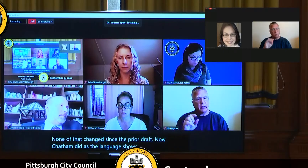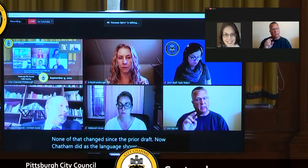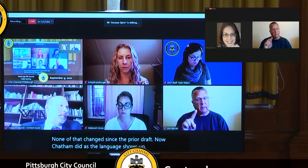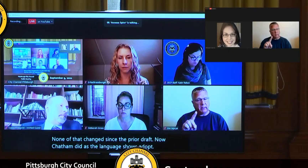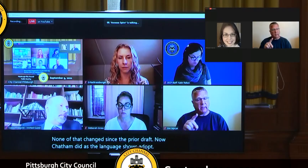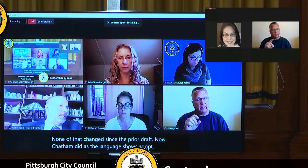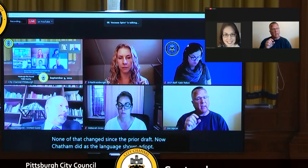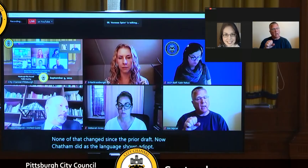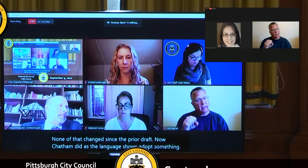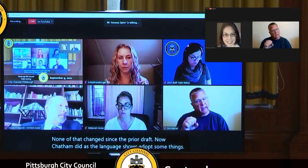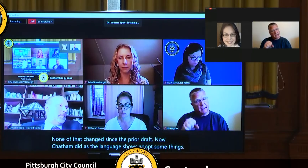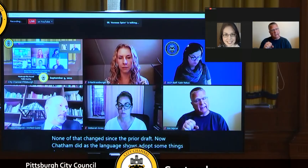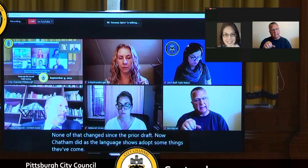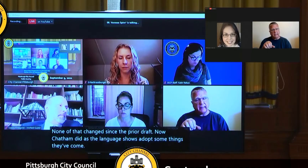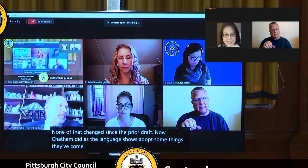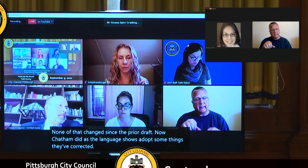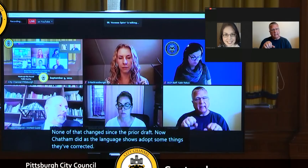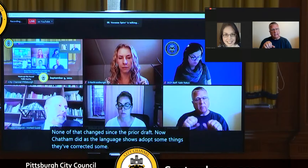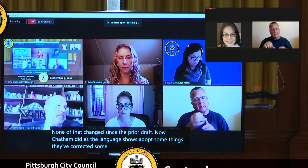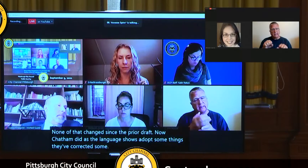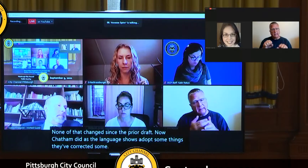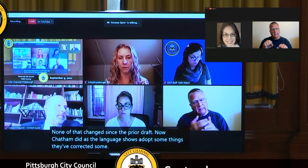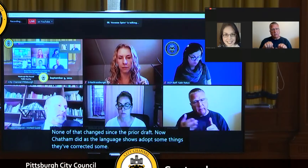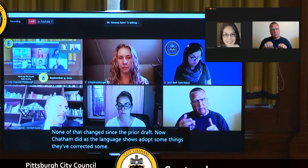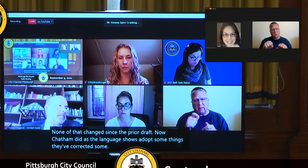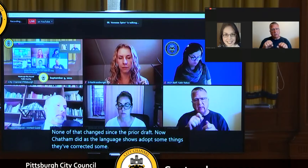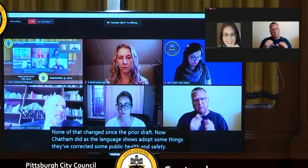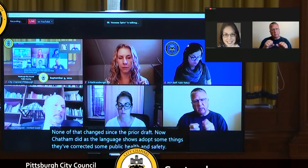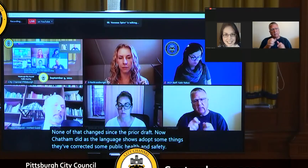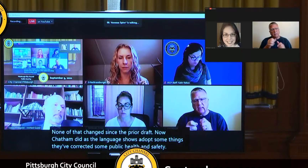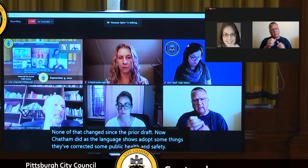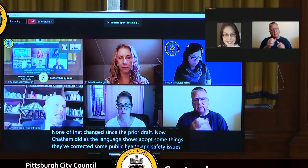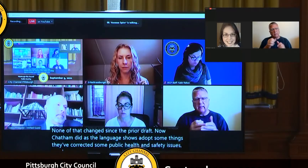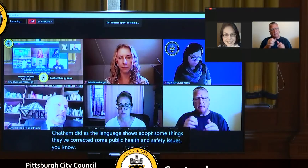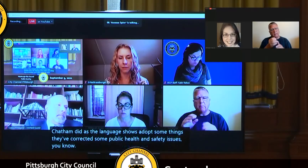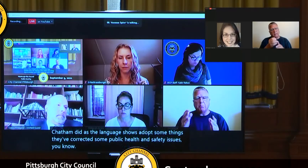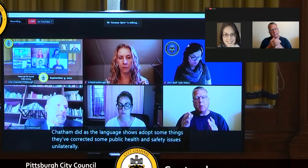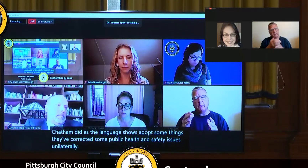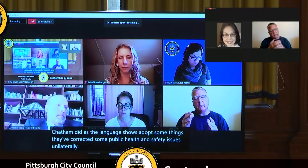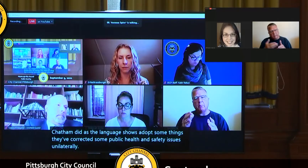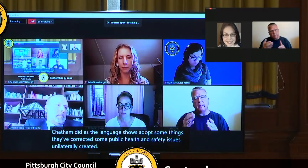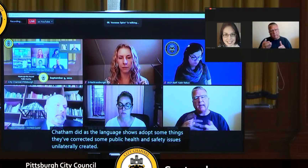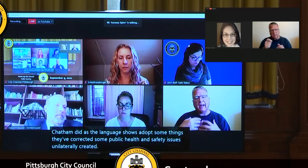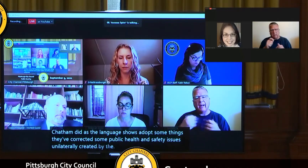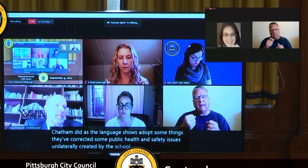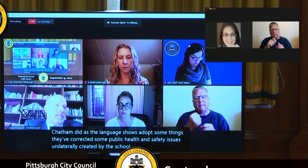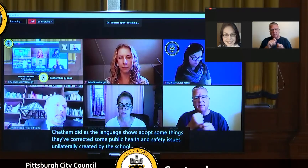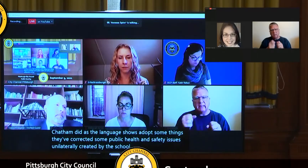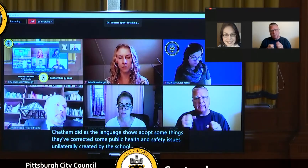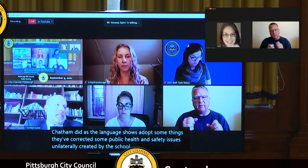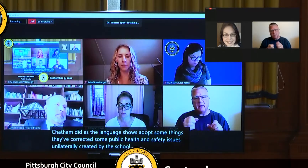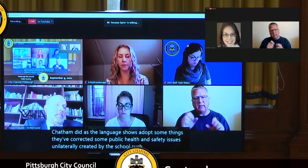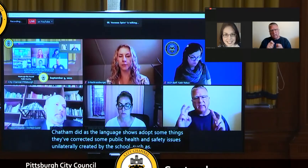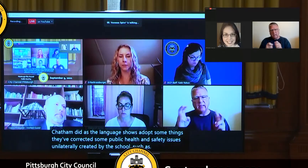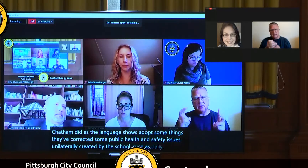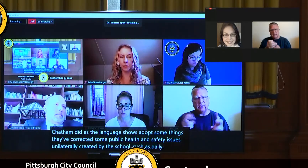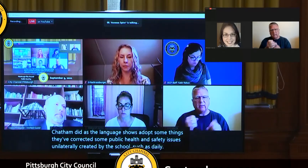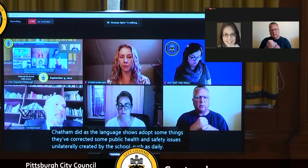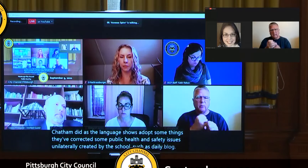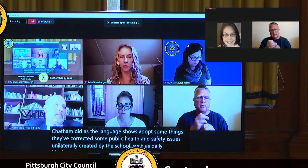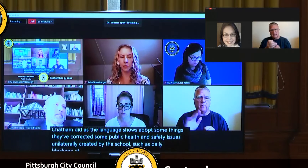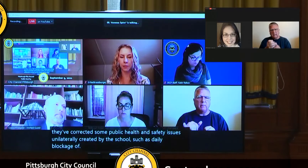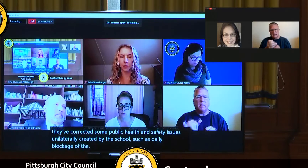some things. They've corrected some public health and safety issues unilaterally created by the school, such as daily blockage